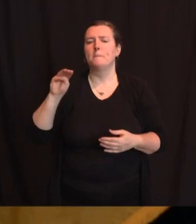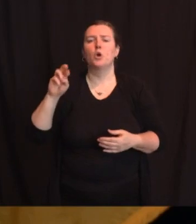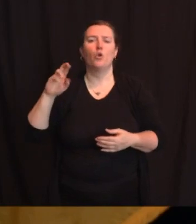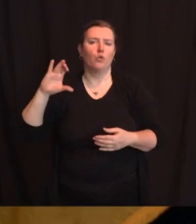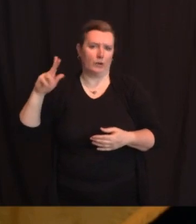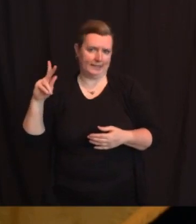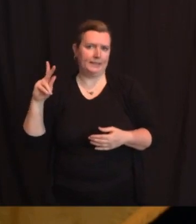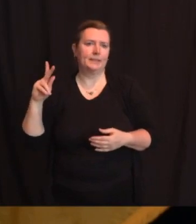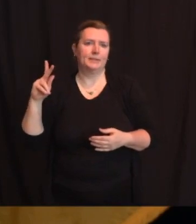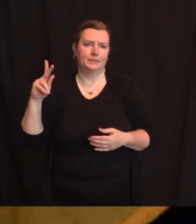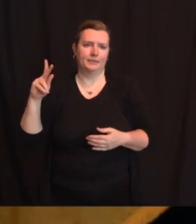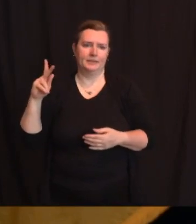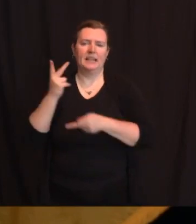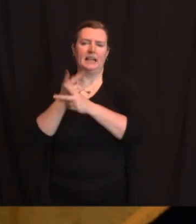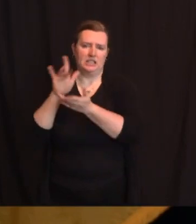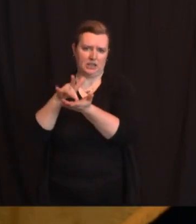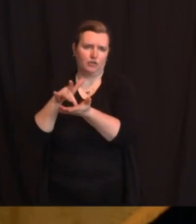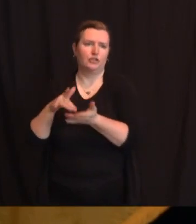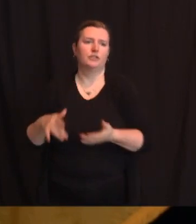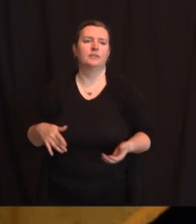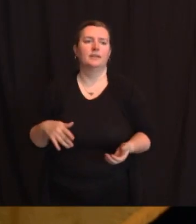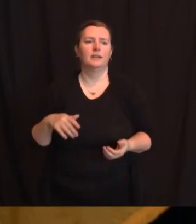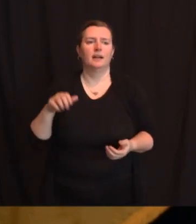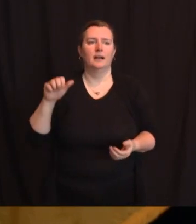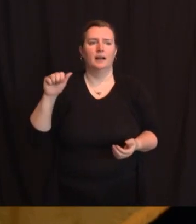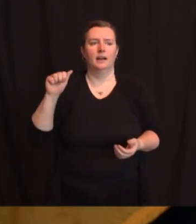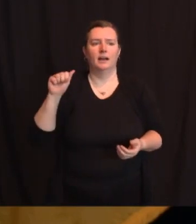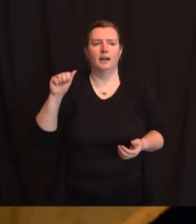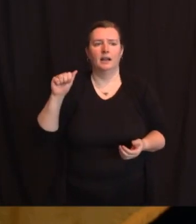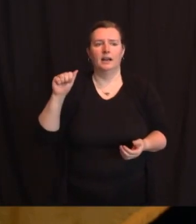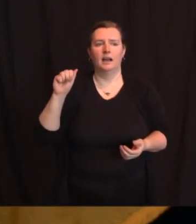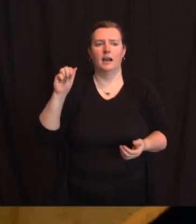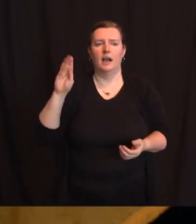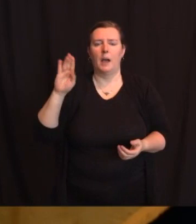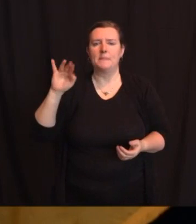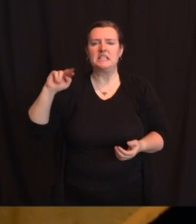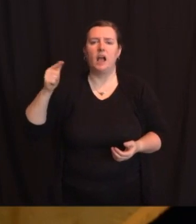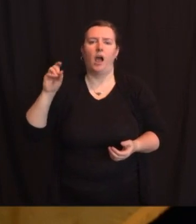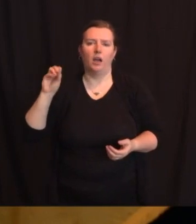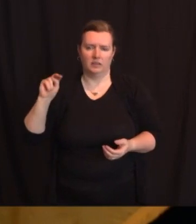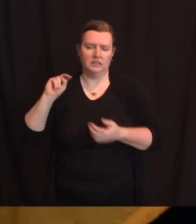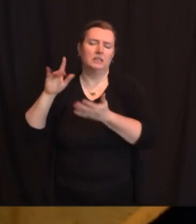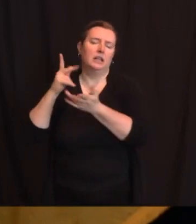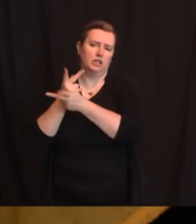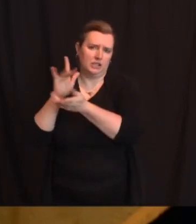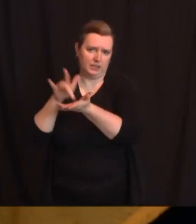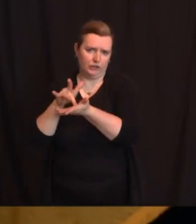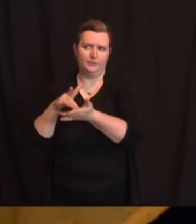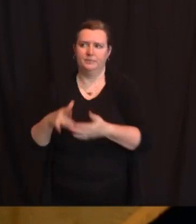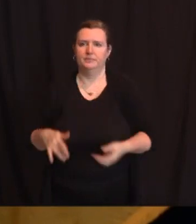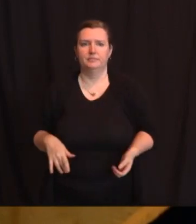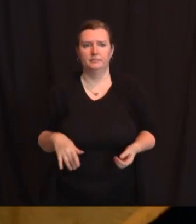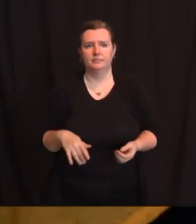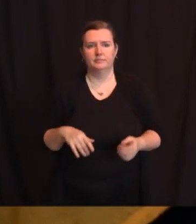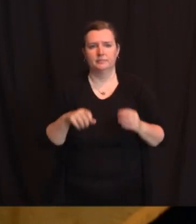Center in Greenbrook. At our state psychiatric hospitals, with a census of